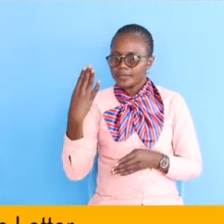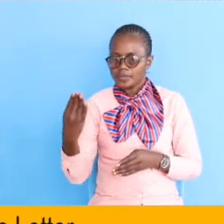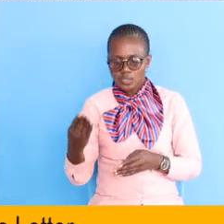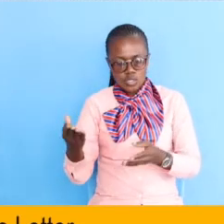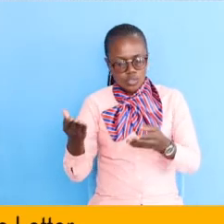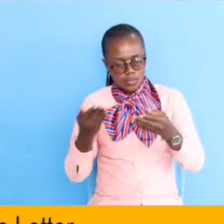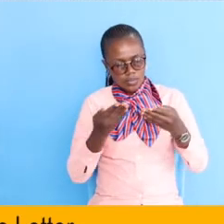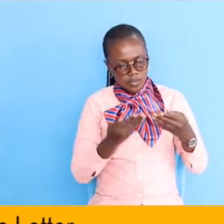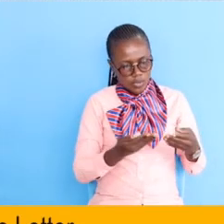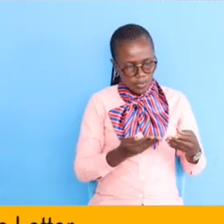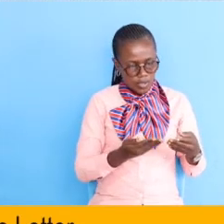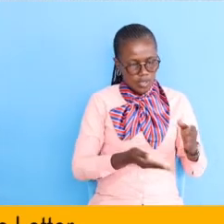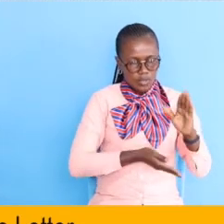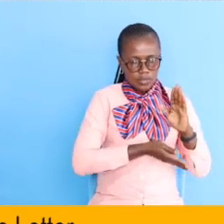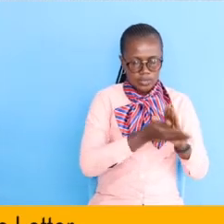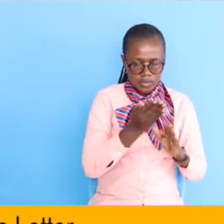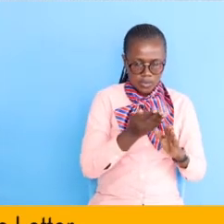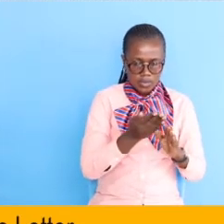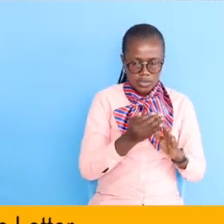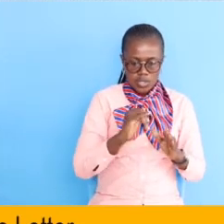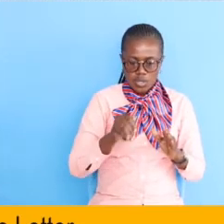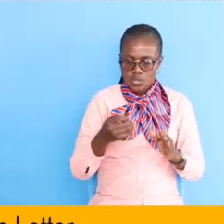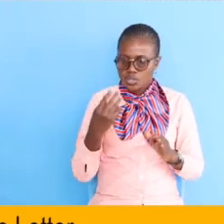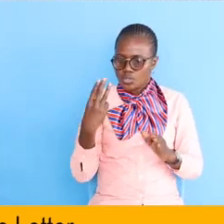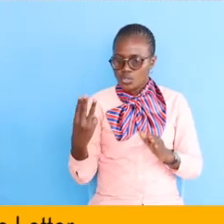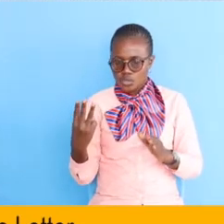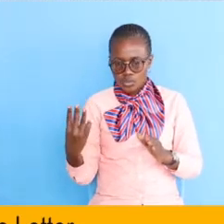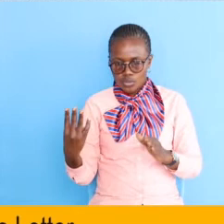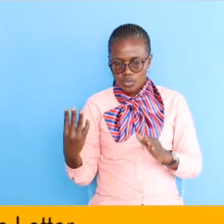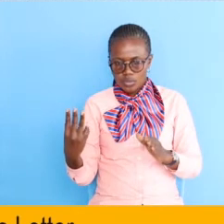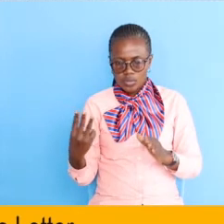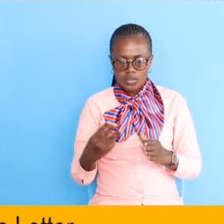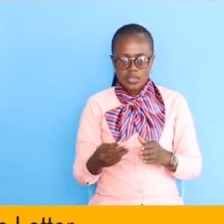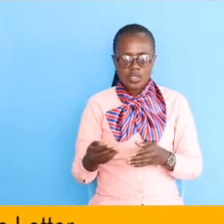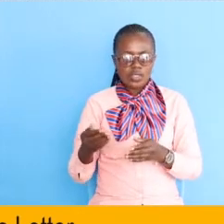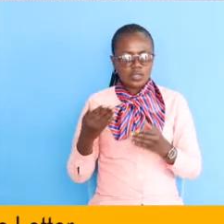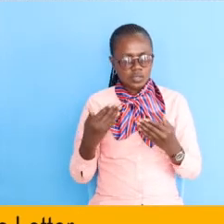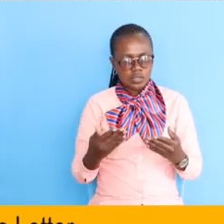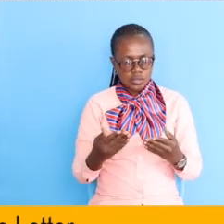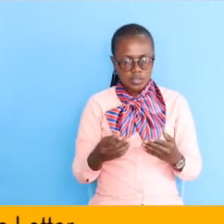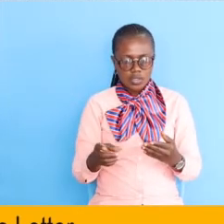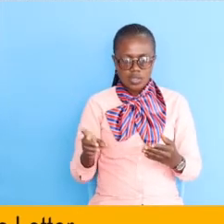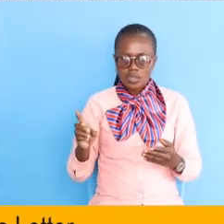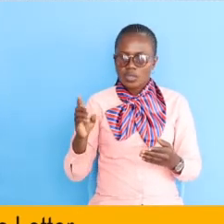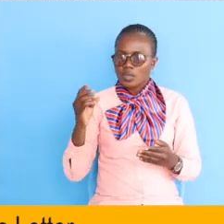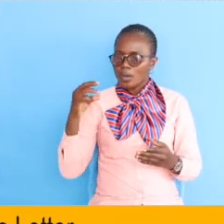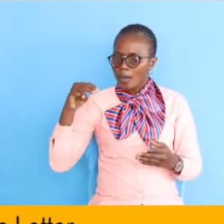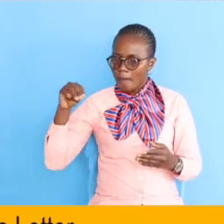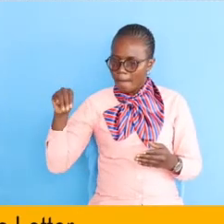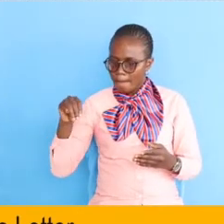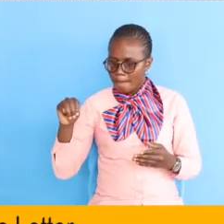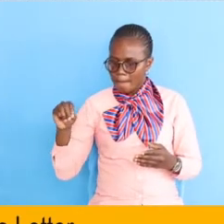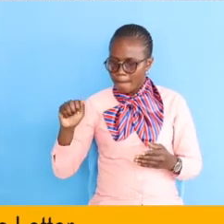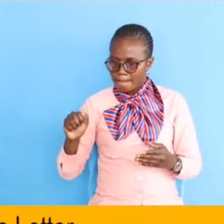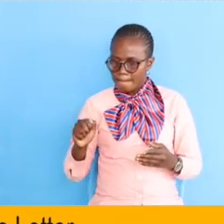4th to 9th June will be reserved for your convenience. Only 4 million Tanzanian shillings will serve the